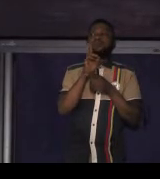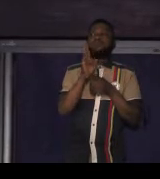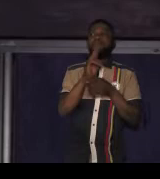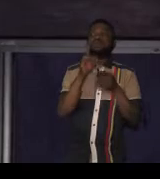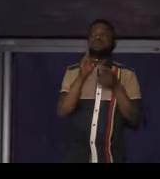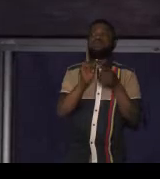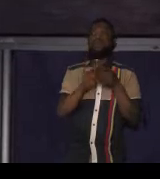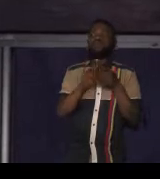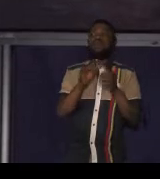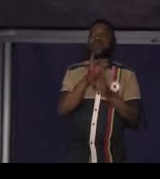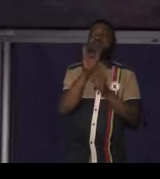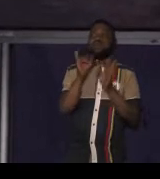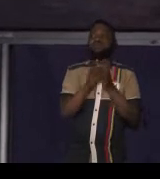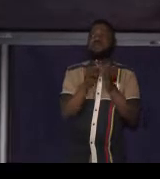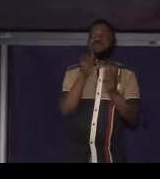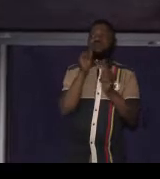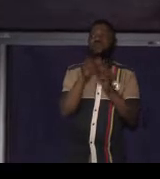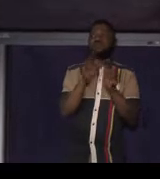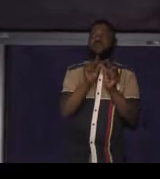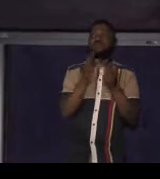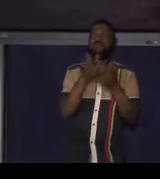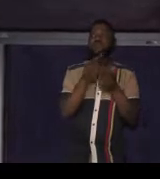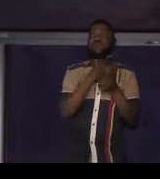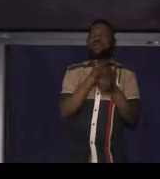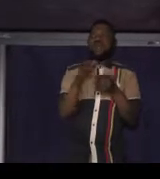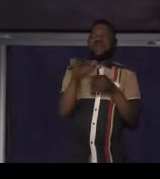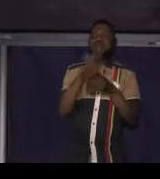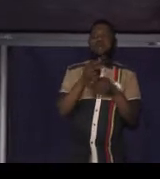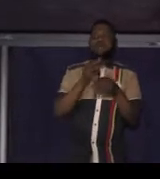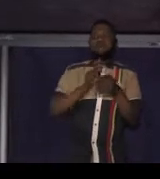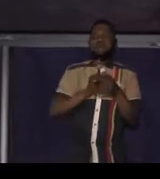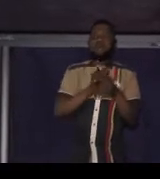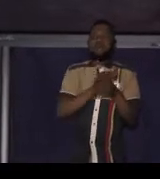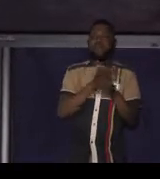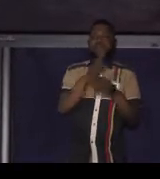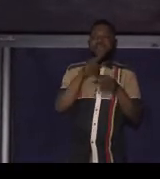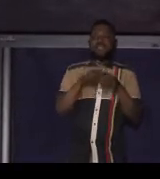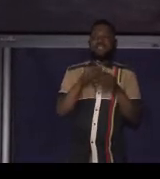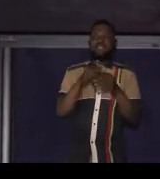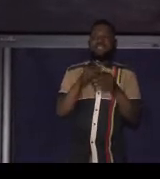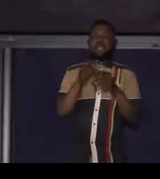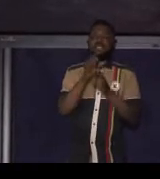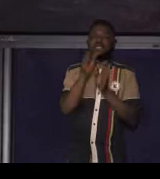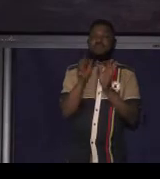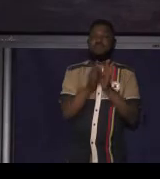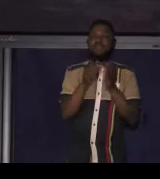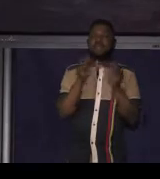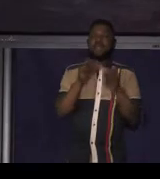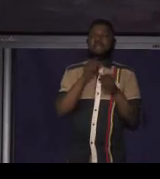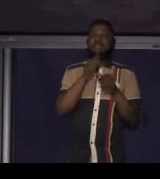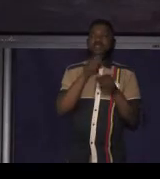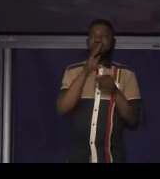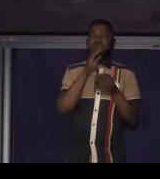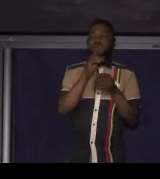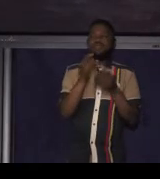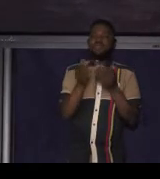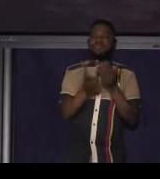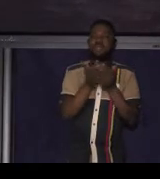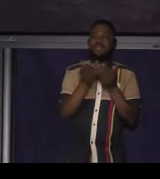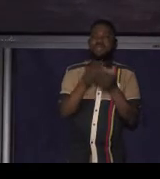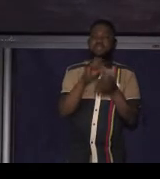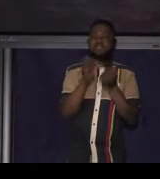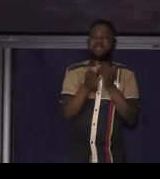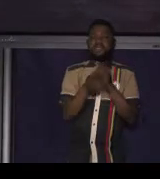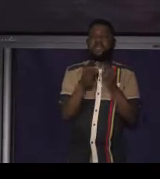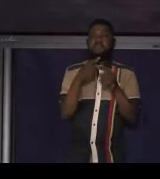private symbols are used to identify specific groups and their members. National symbols cannot be easily changed,